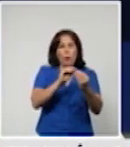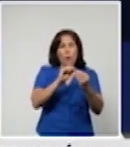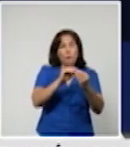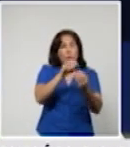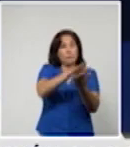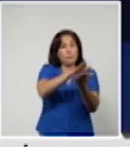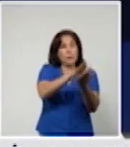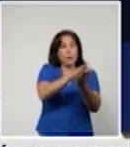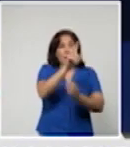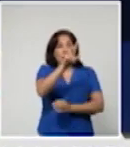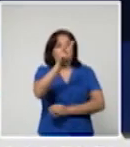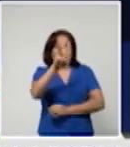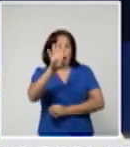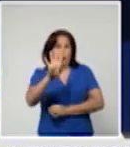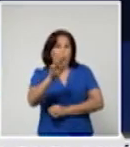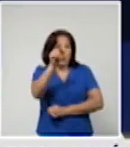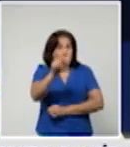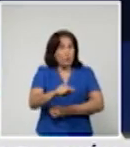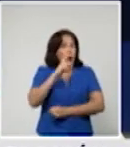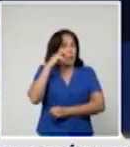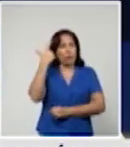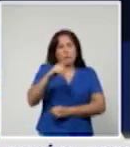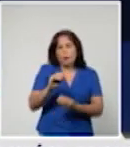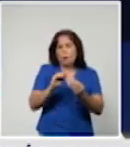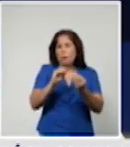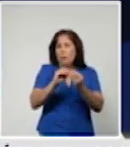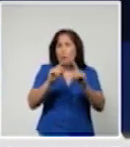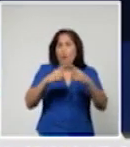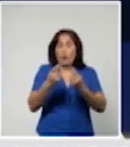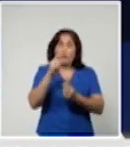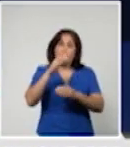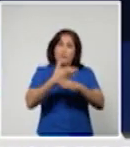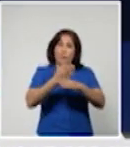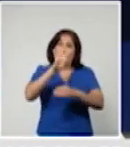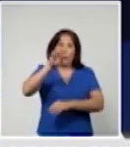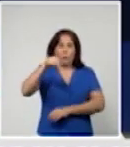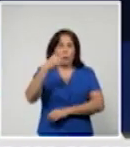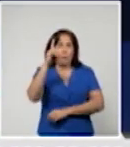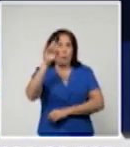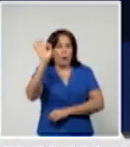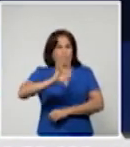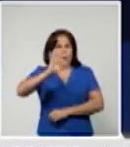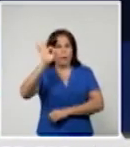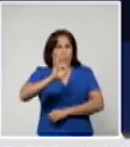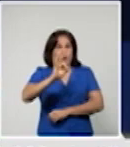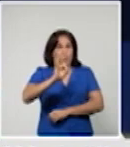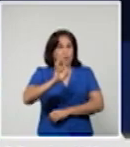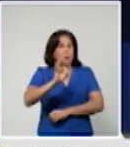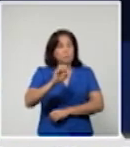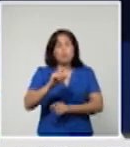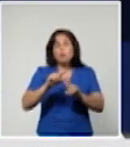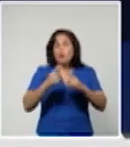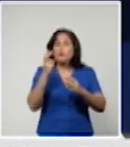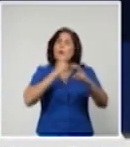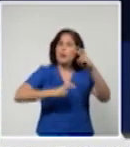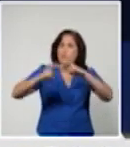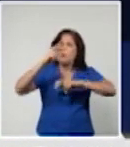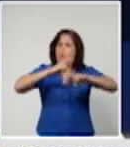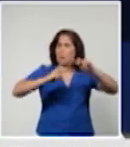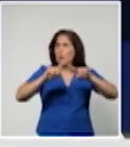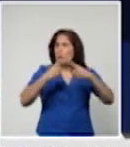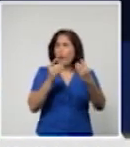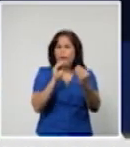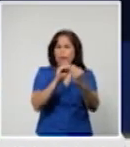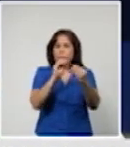134, or 4.9% of all confirmed cases. Meanwhile, 2 people